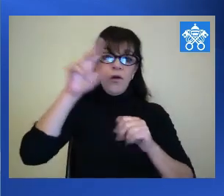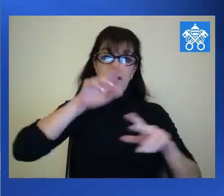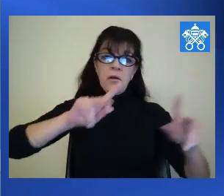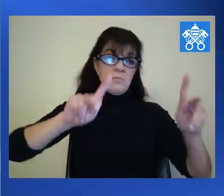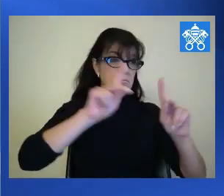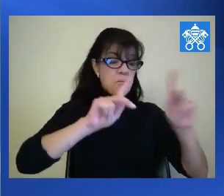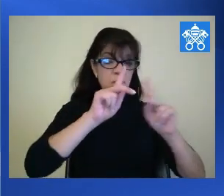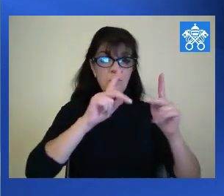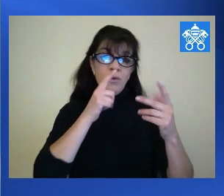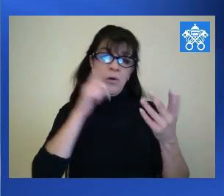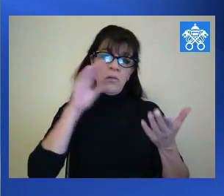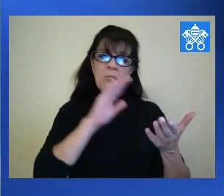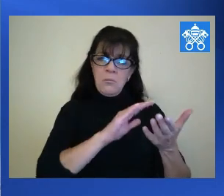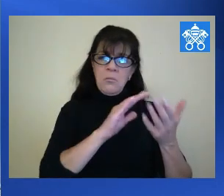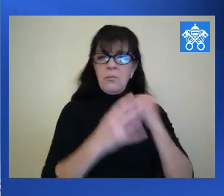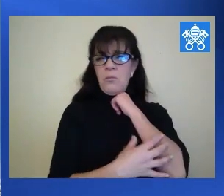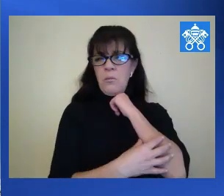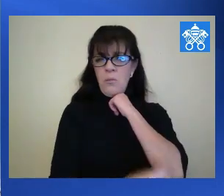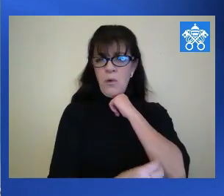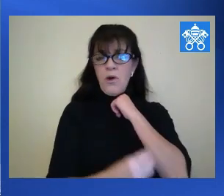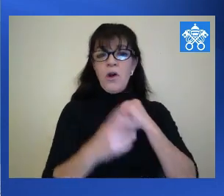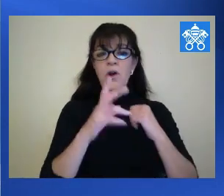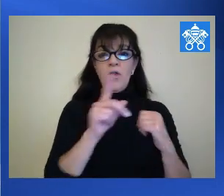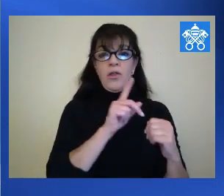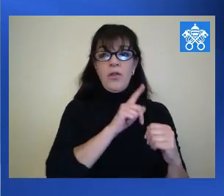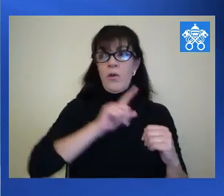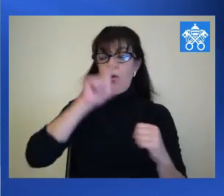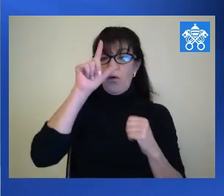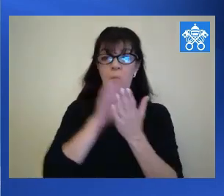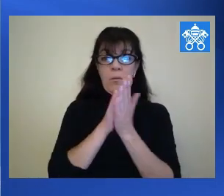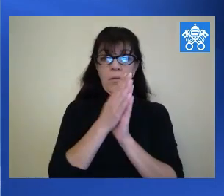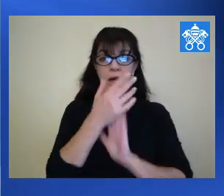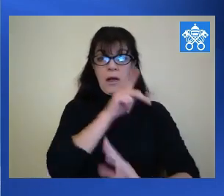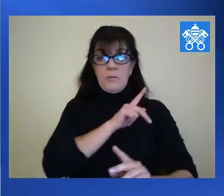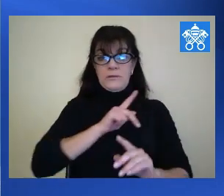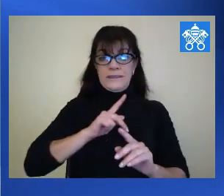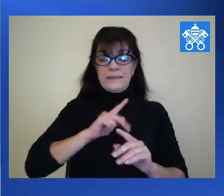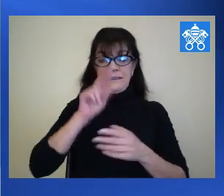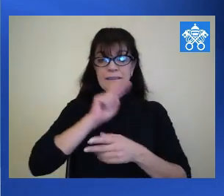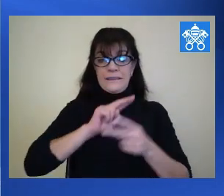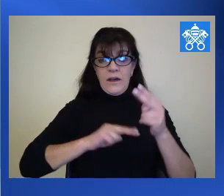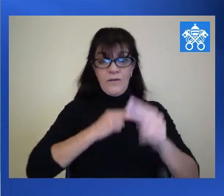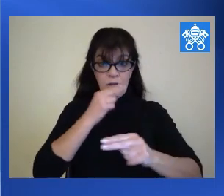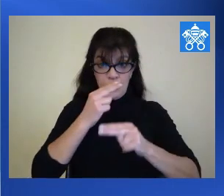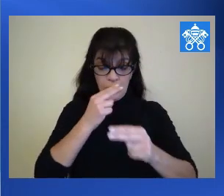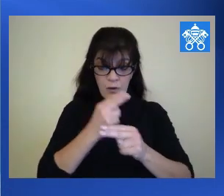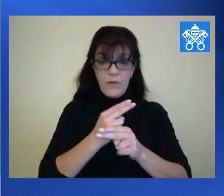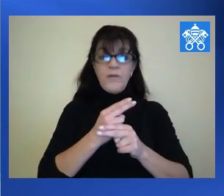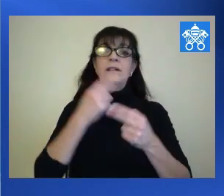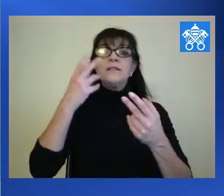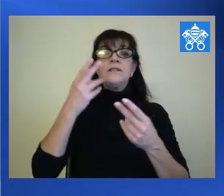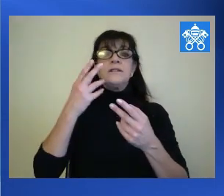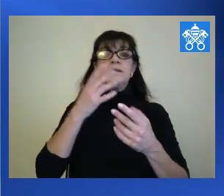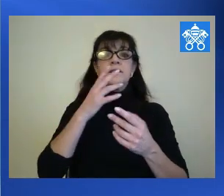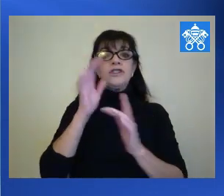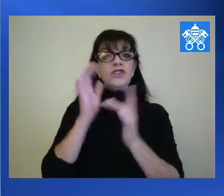sisters. As we know, when he comes as King of the Universe, he himself told us in the Gospel of St. Matthew that we will be judged according